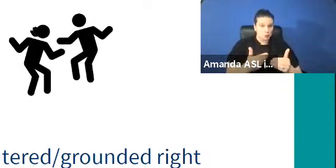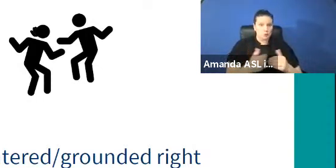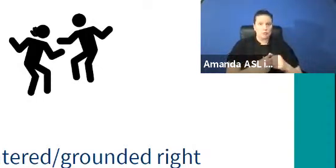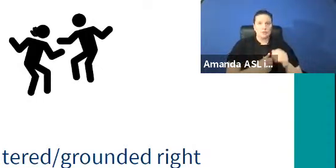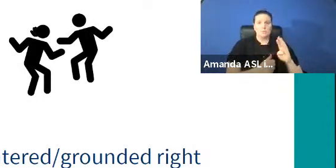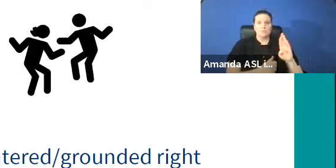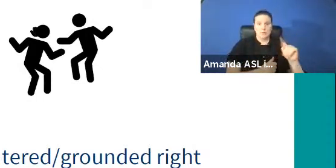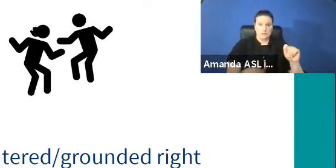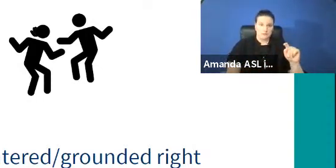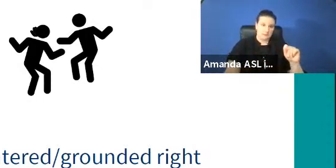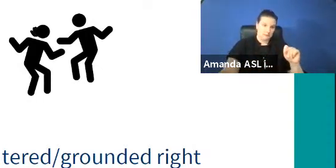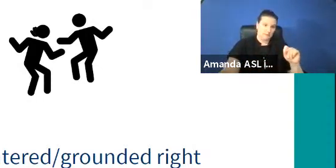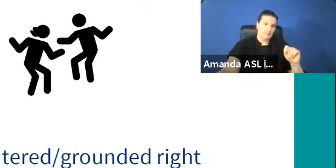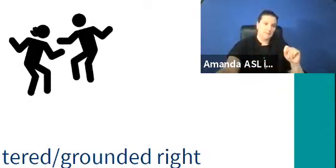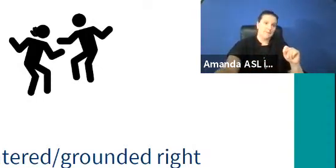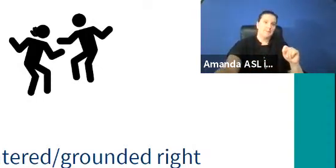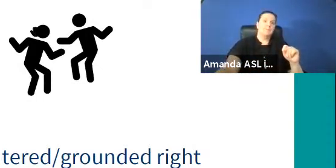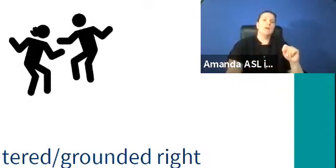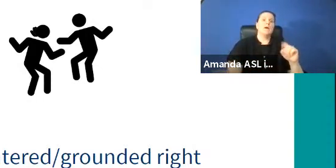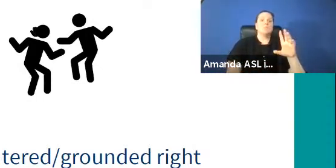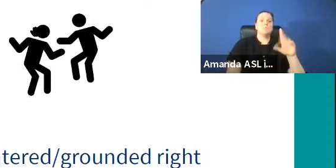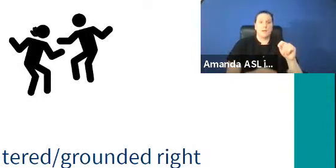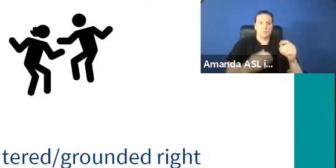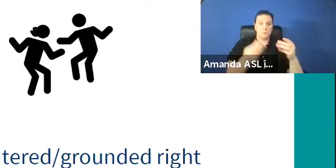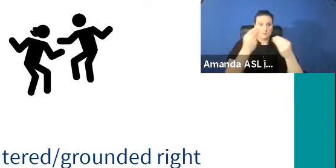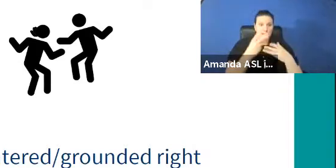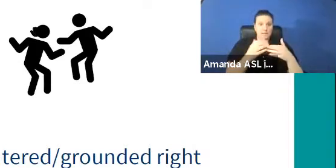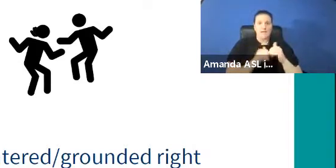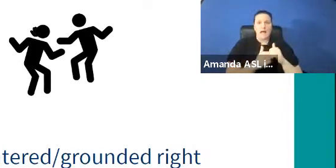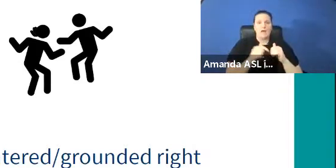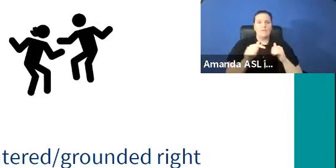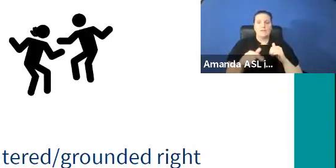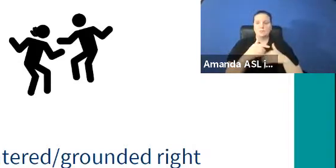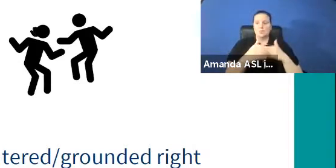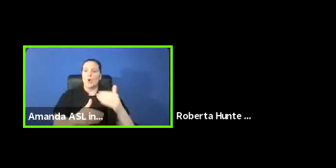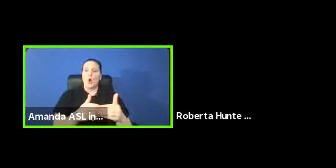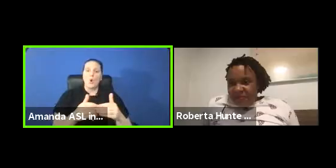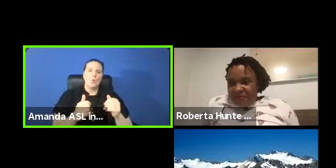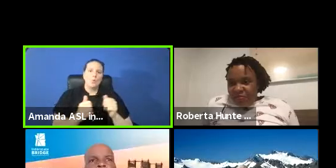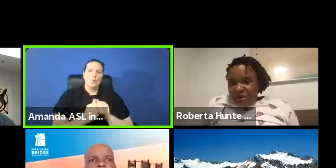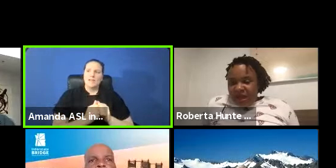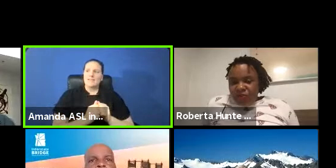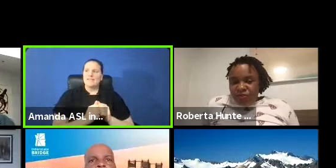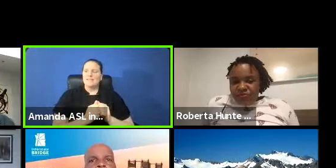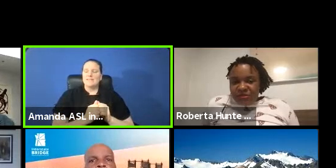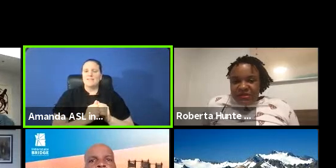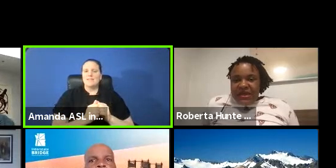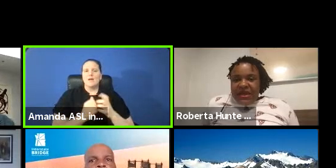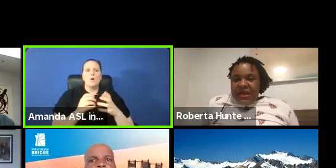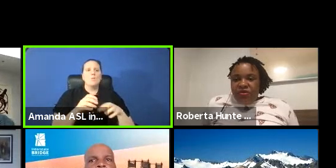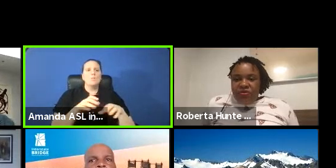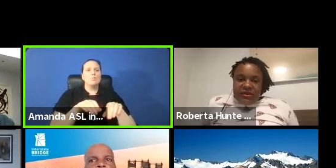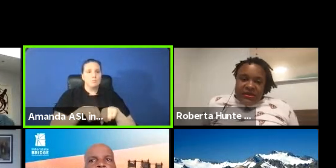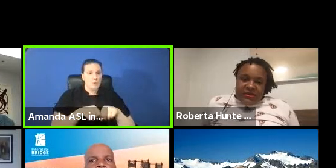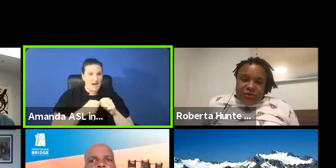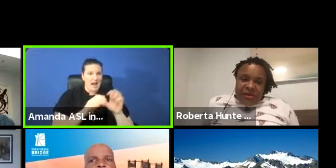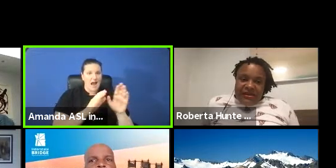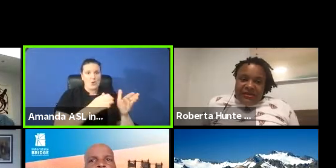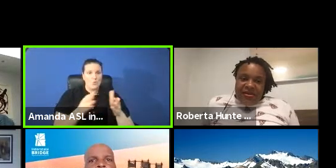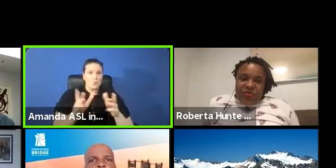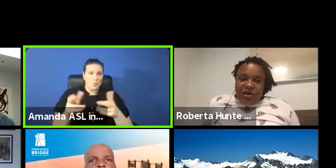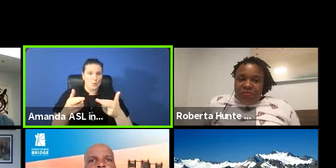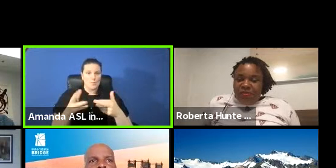Brent, and Brent, you're going to tell us how this is going to go in terms of breakout rooms, and I'll